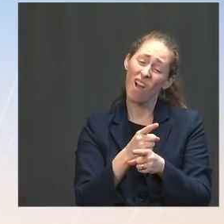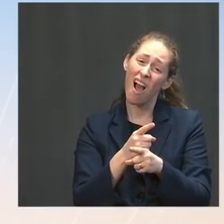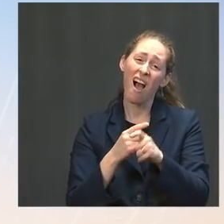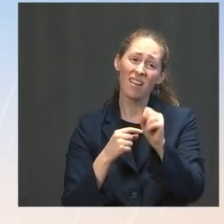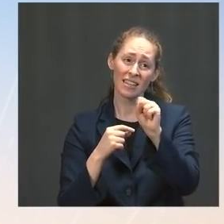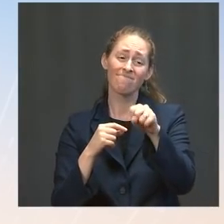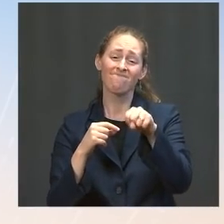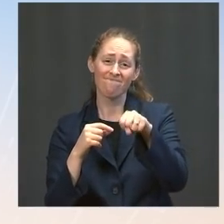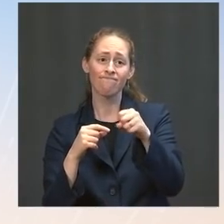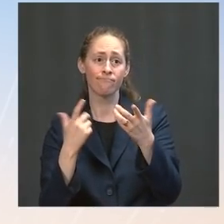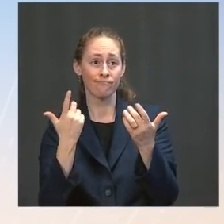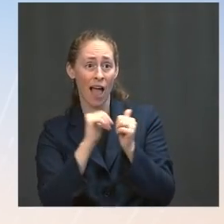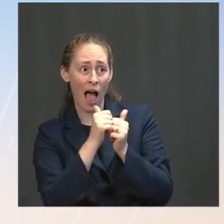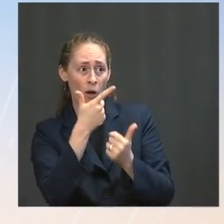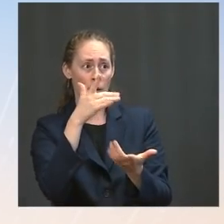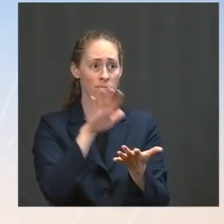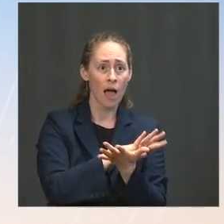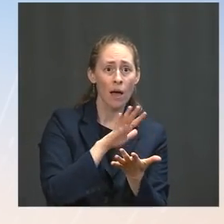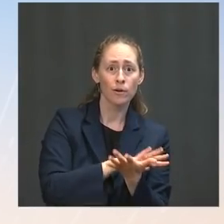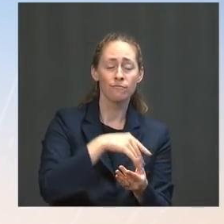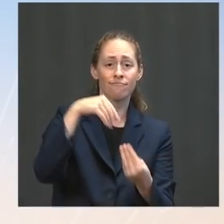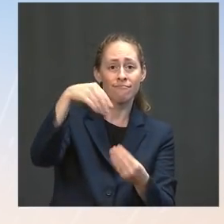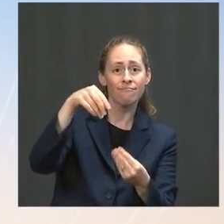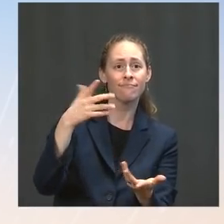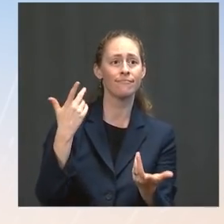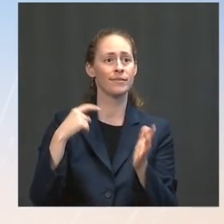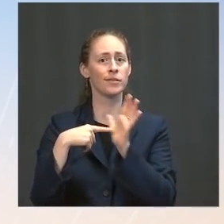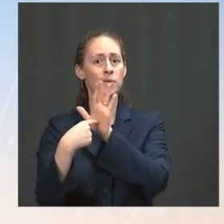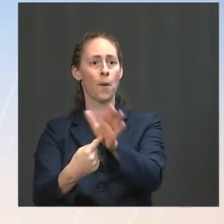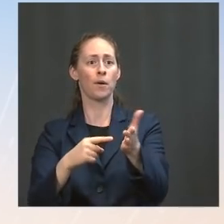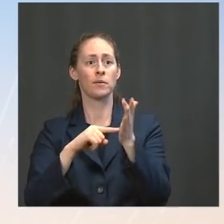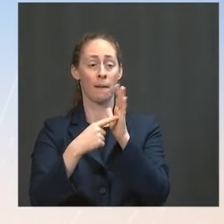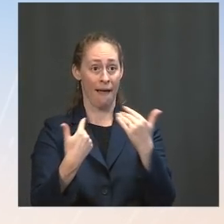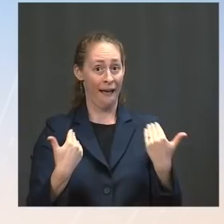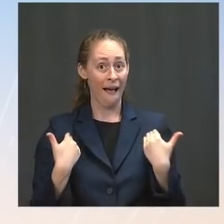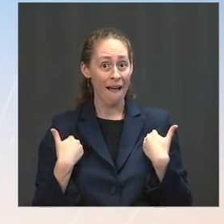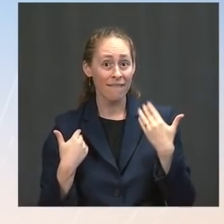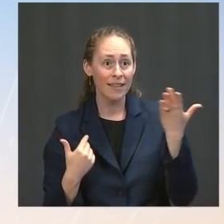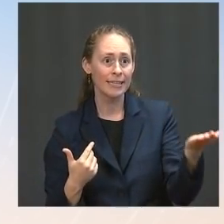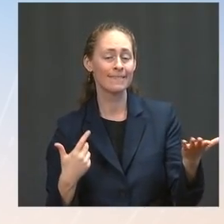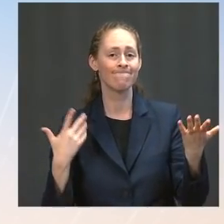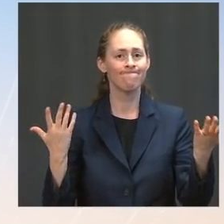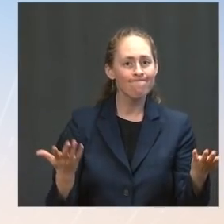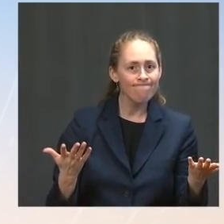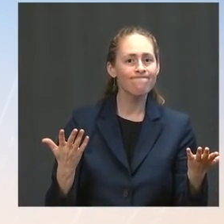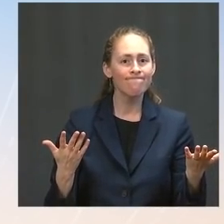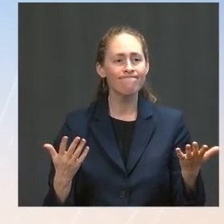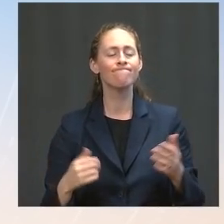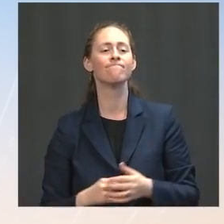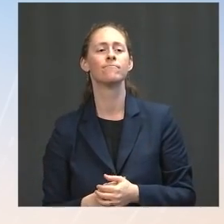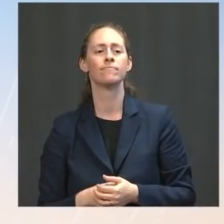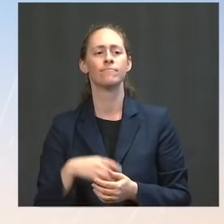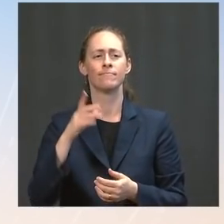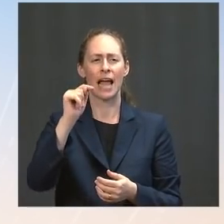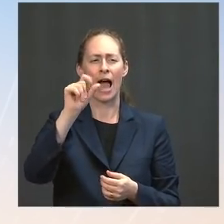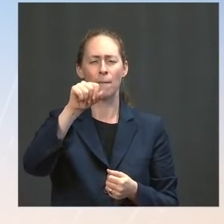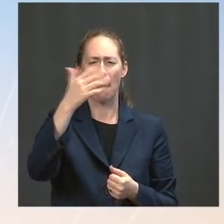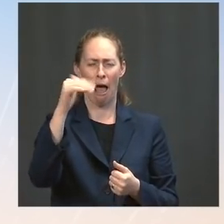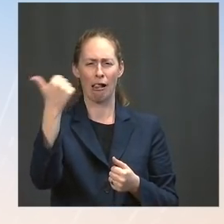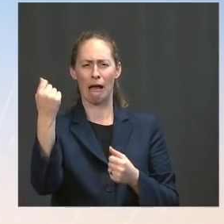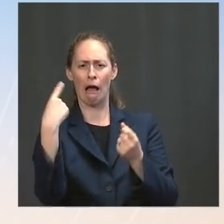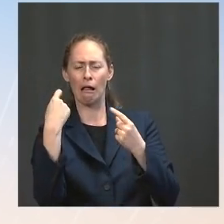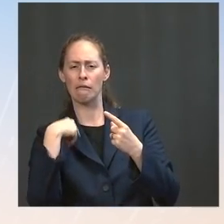define completing the mission or your objectives by August 31st in terms of evacuations? We have never put a cap on the number